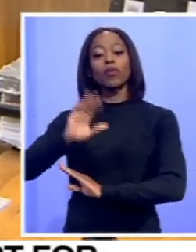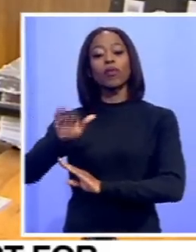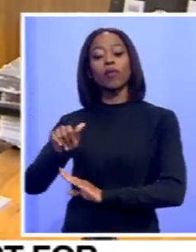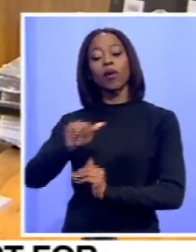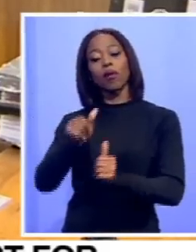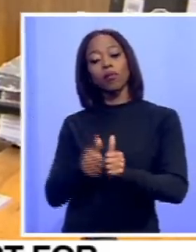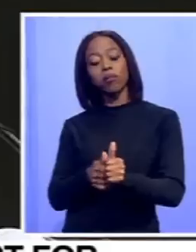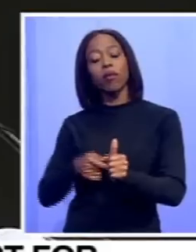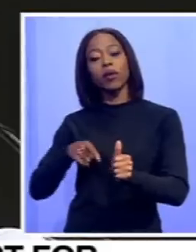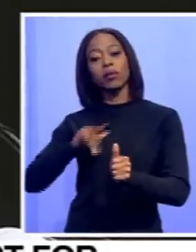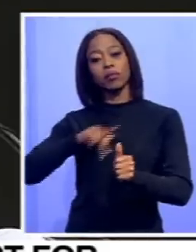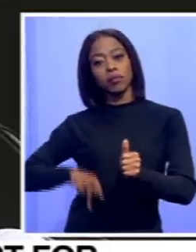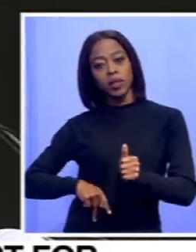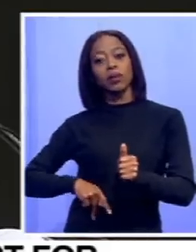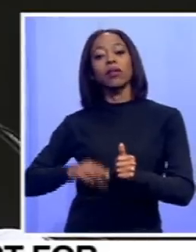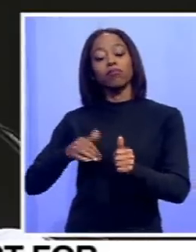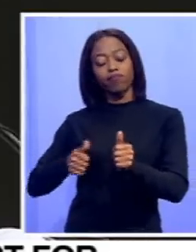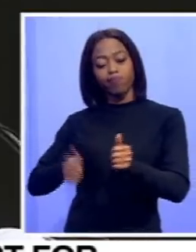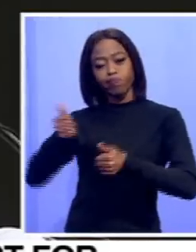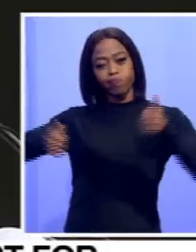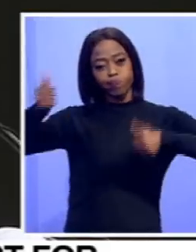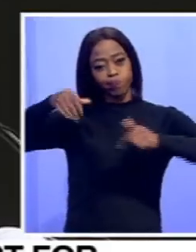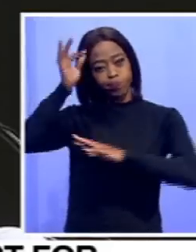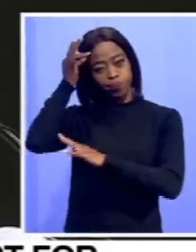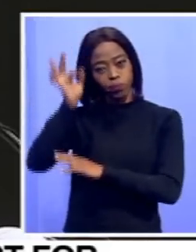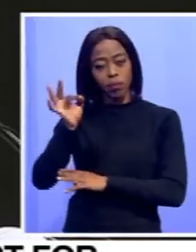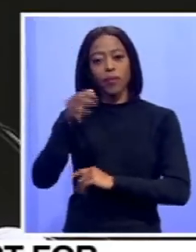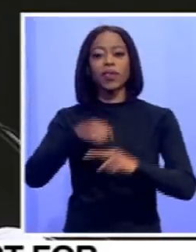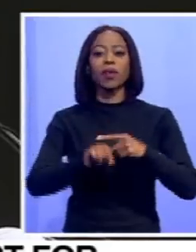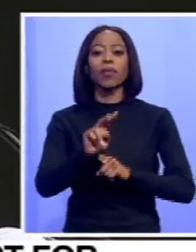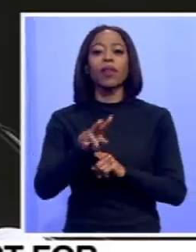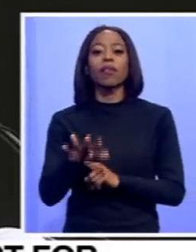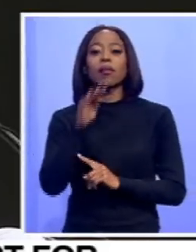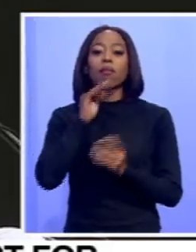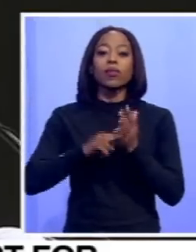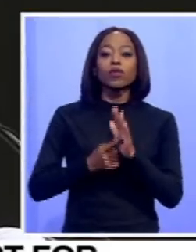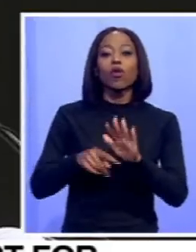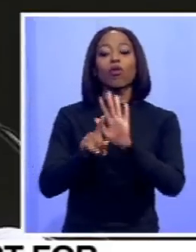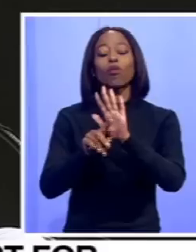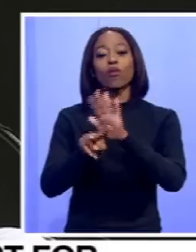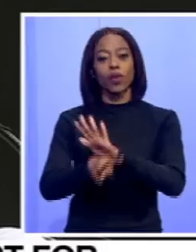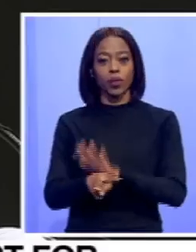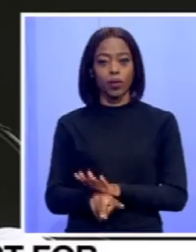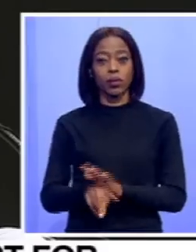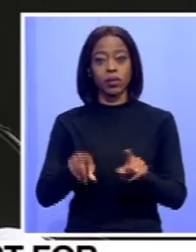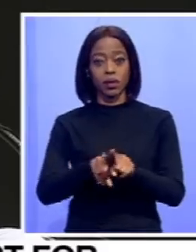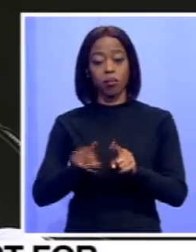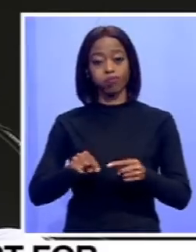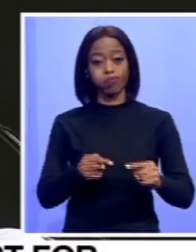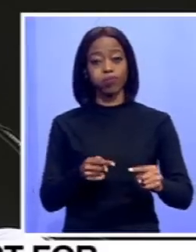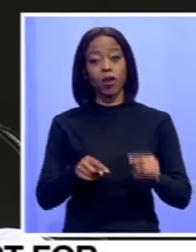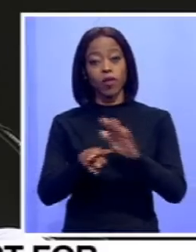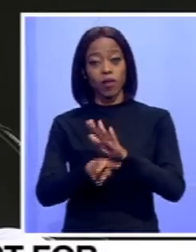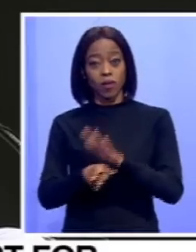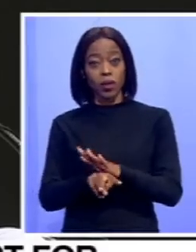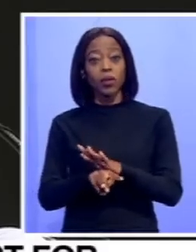Deputy President, followed by heads of state. Sub 25. He was then shown video footage. The dispute concerning the video footage of the